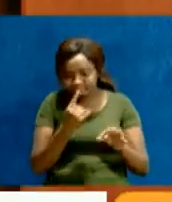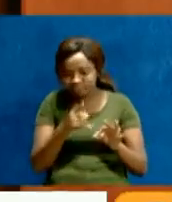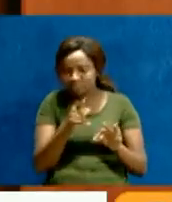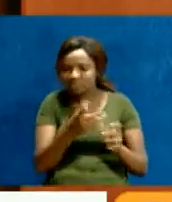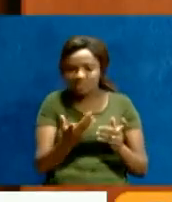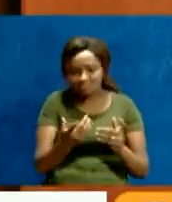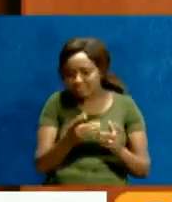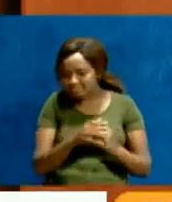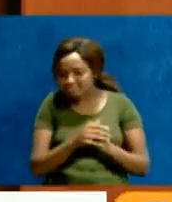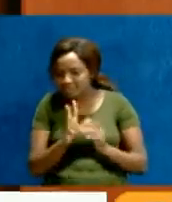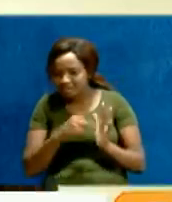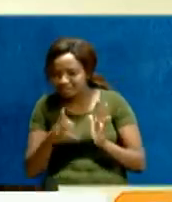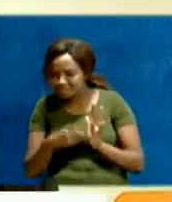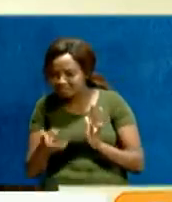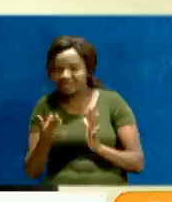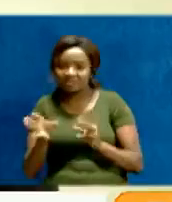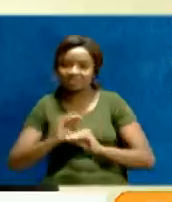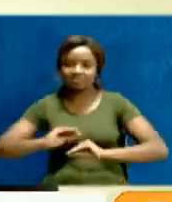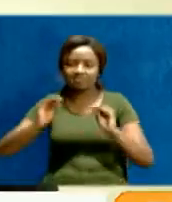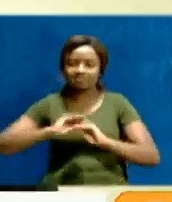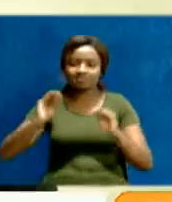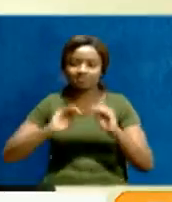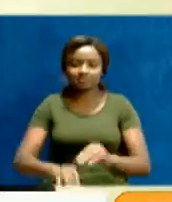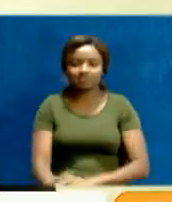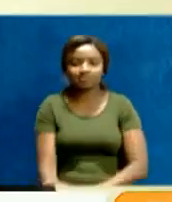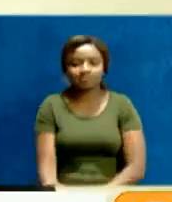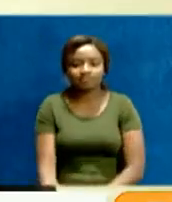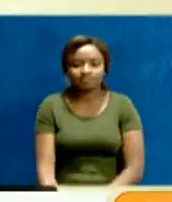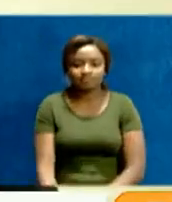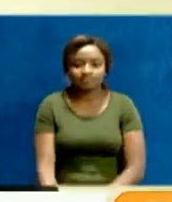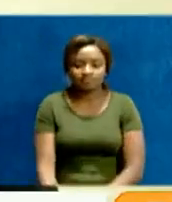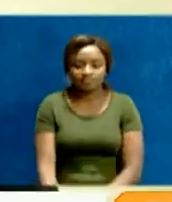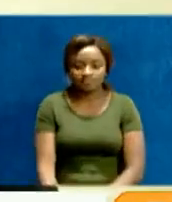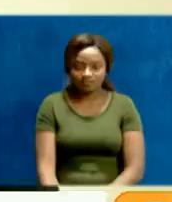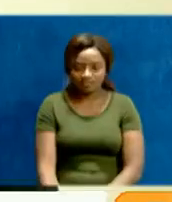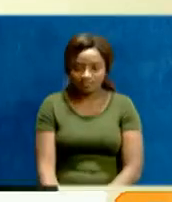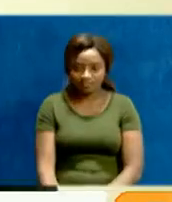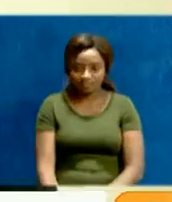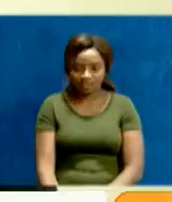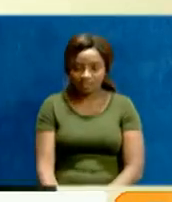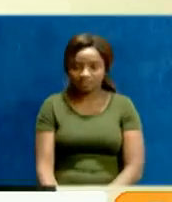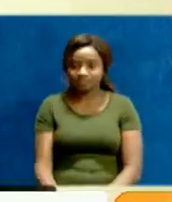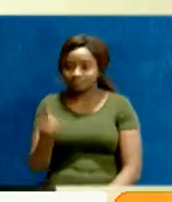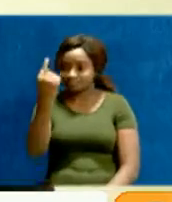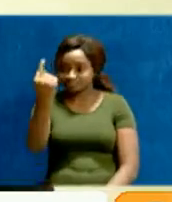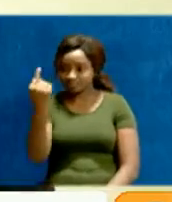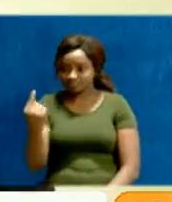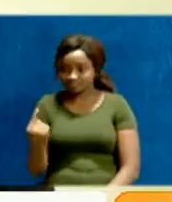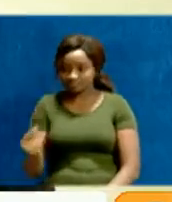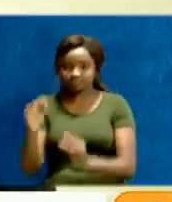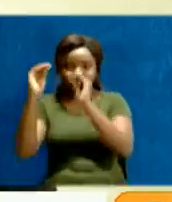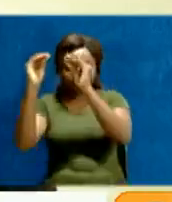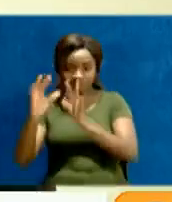They could handle them at random. Tuliwagawanya kwenye makundi. Kila mwalimu akapata